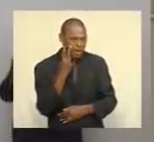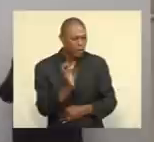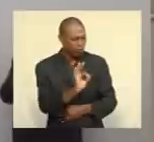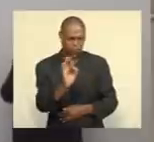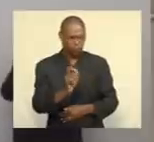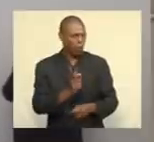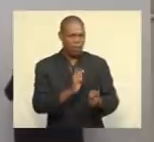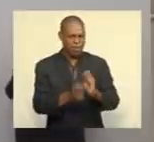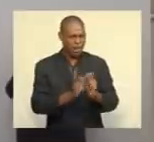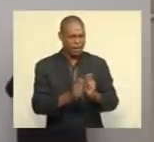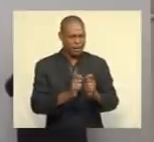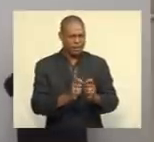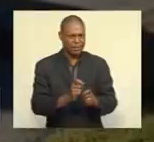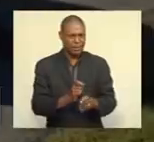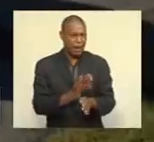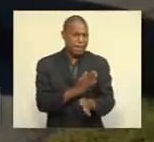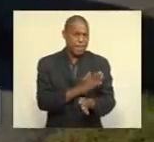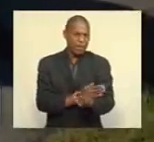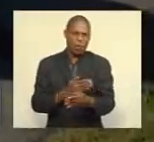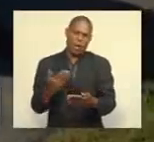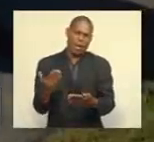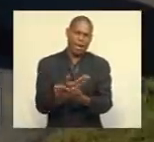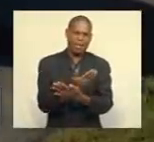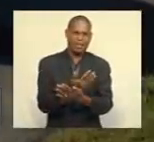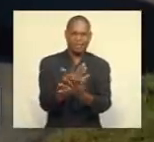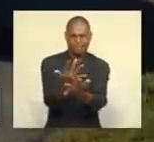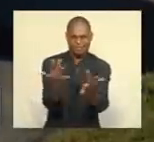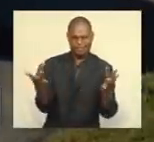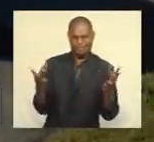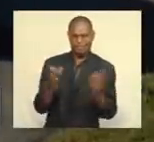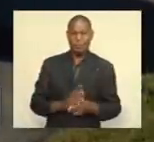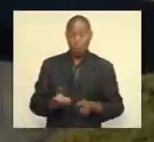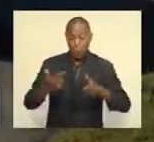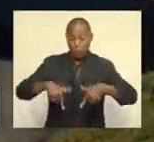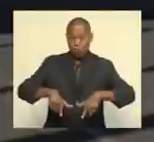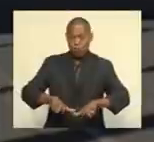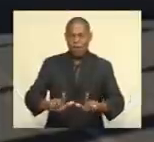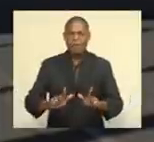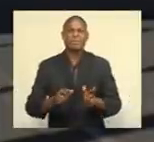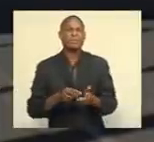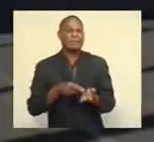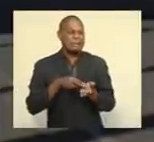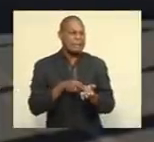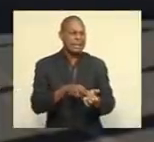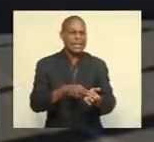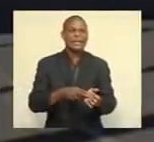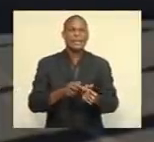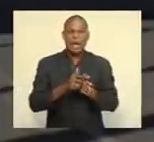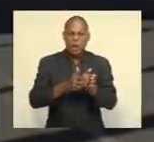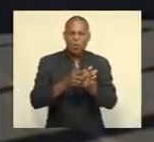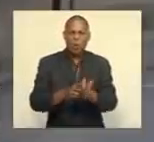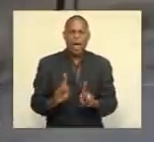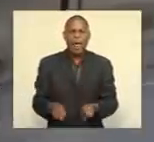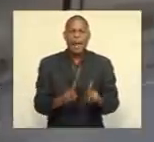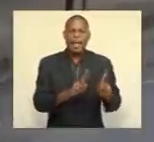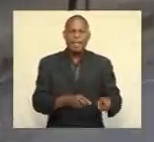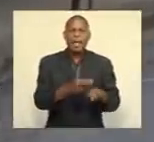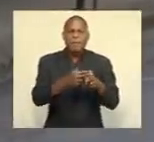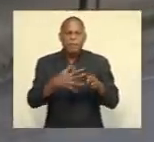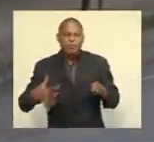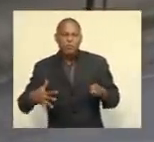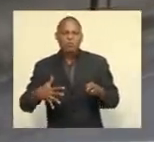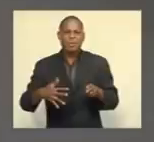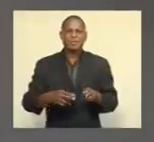before re-entering the public. The woman travelled between Nandi and Lotoka and also attended a funeral in Tavakumbu Friday